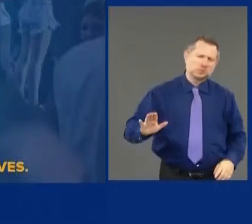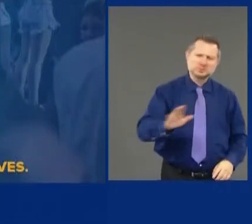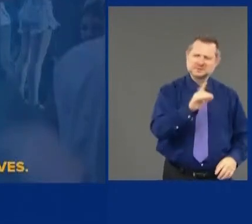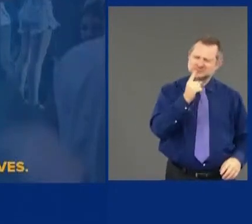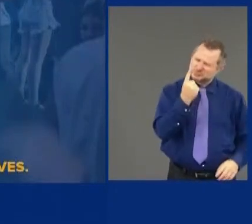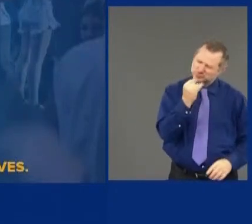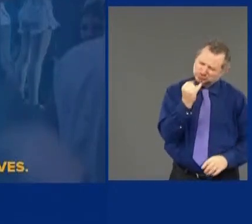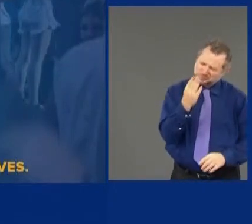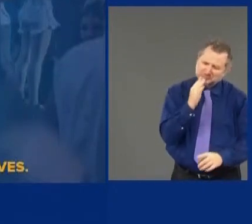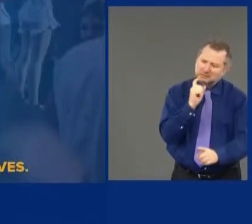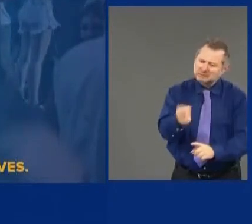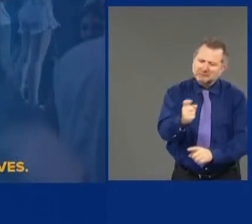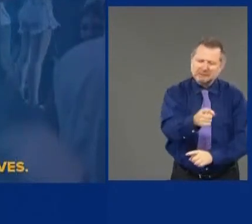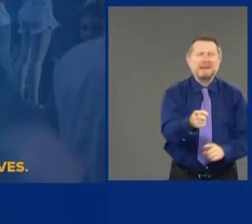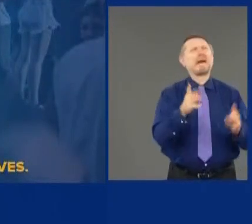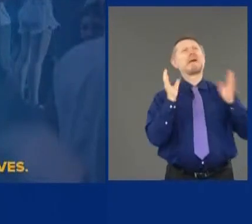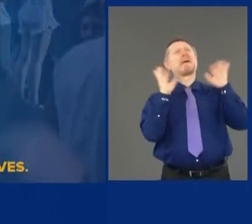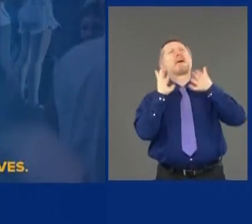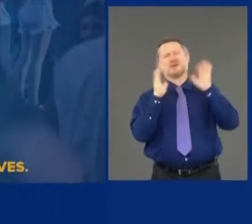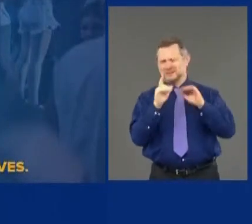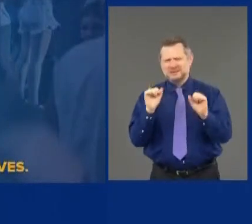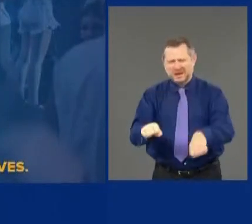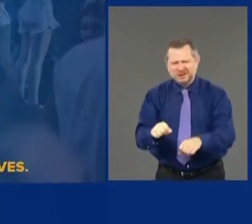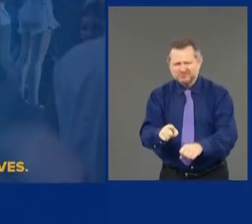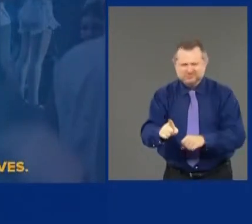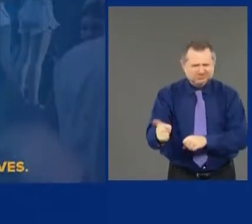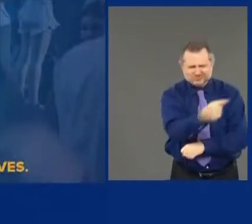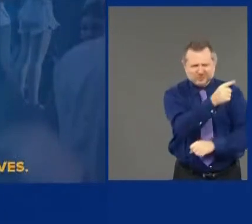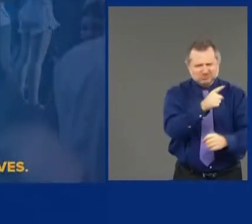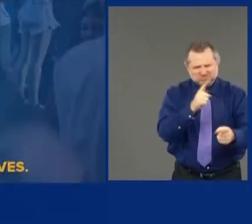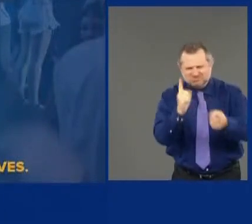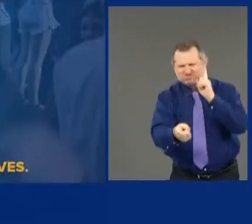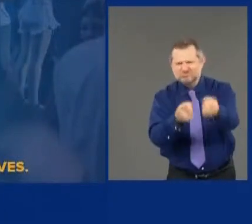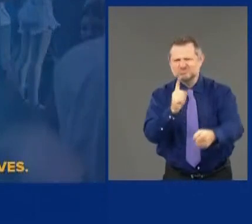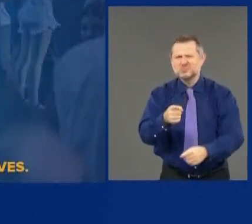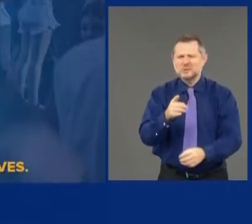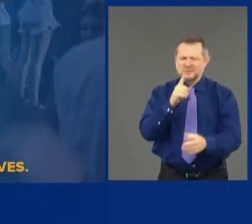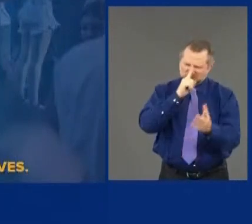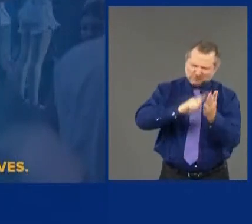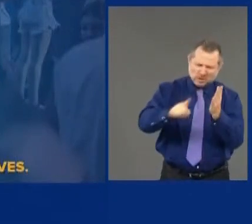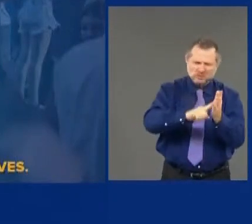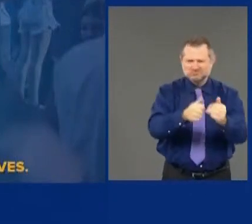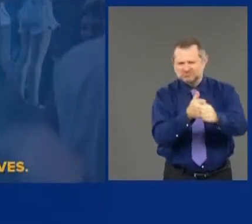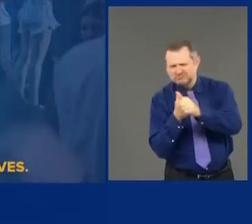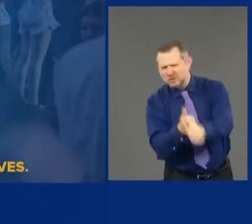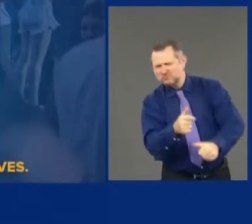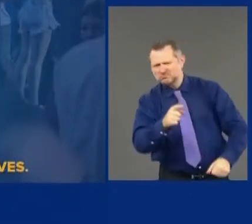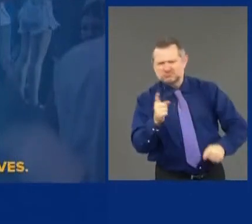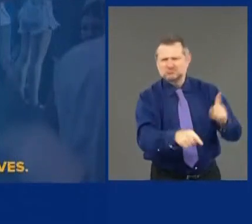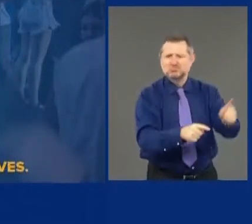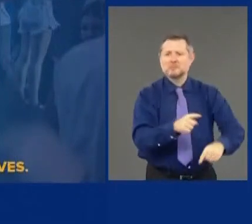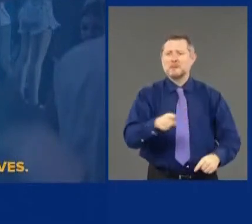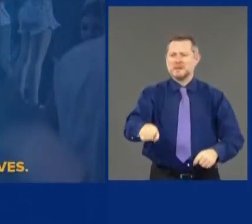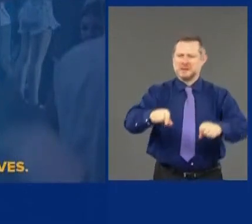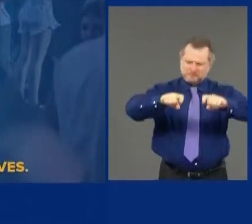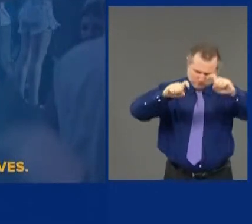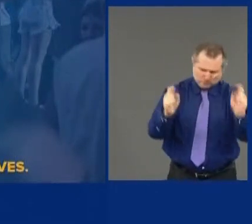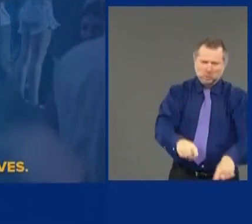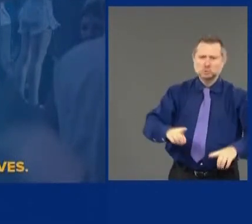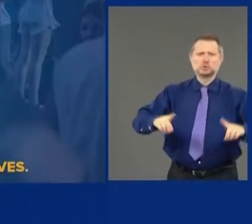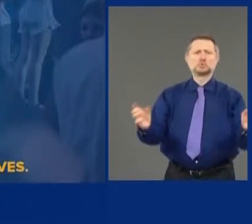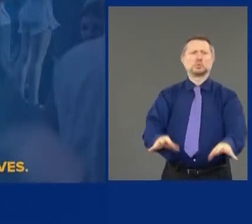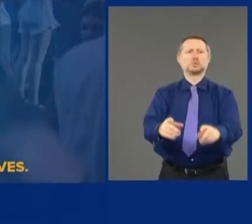testing, tracing, and enforce the compliance. They must do it. If you